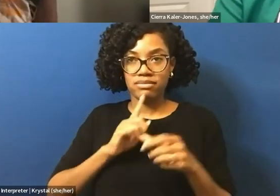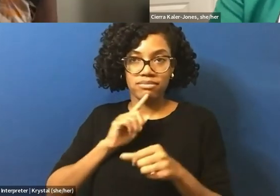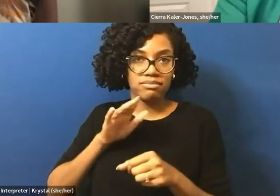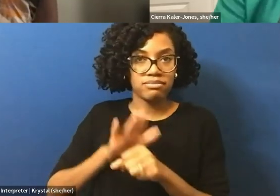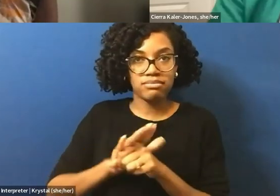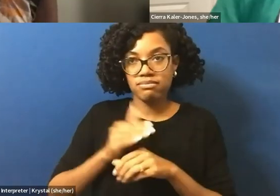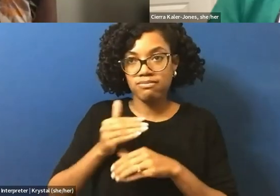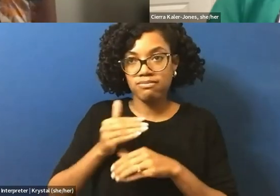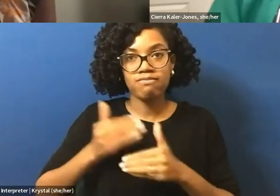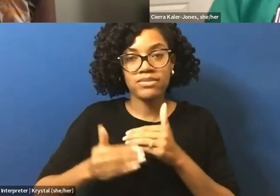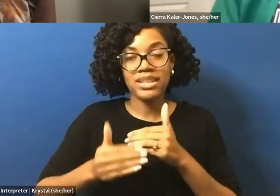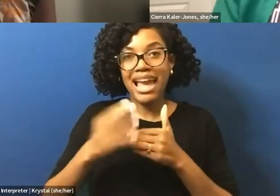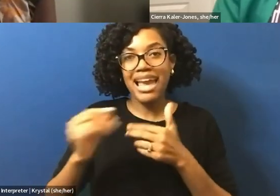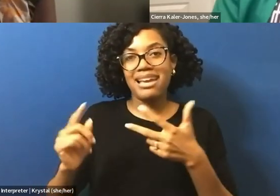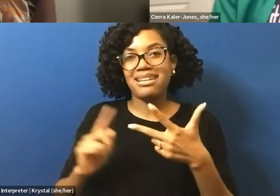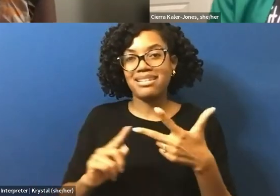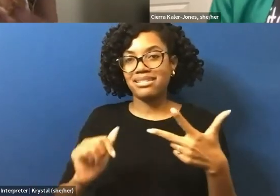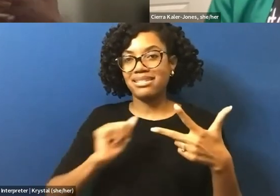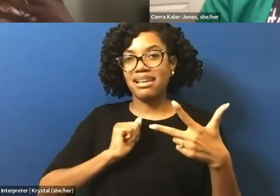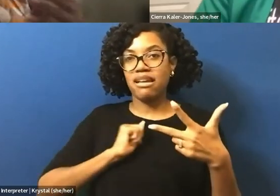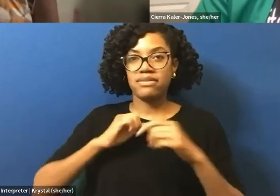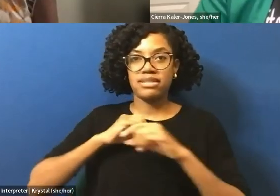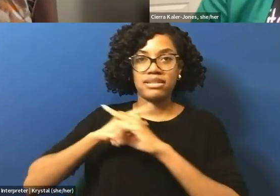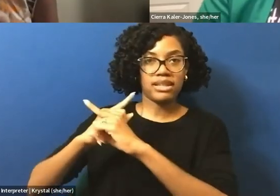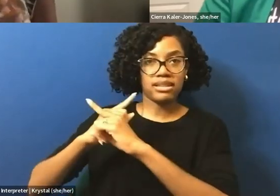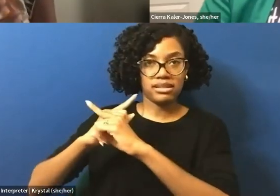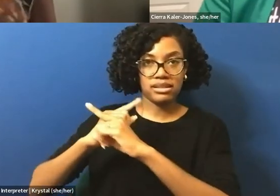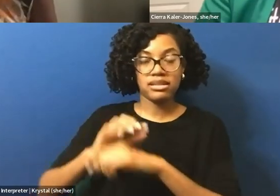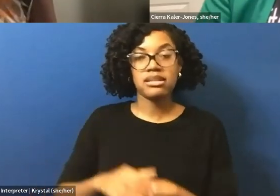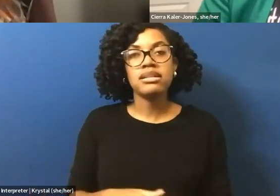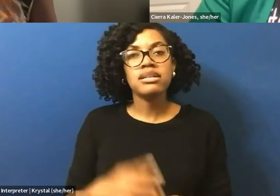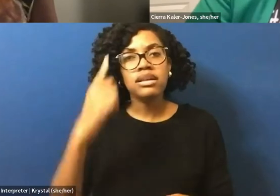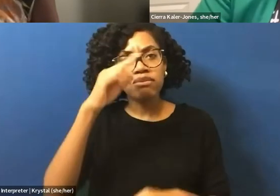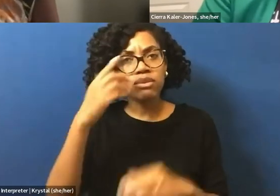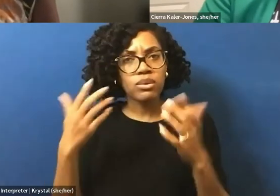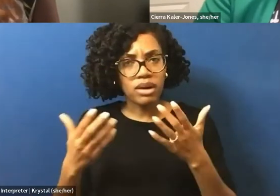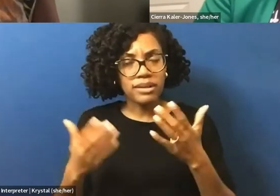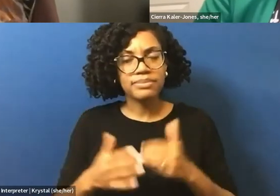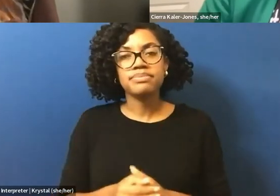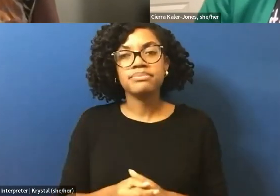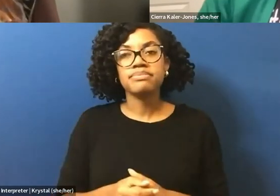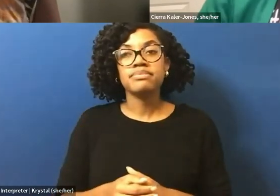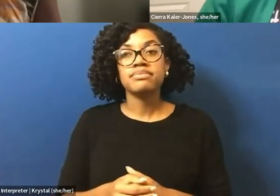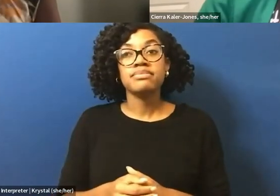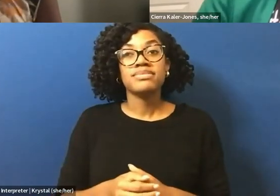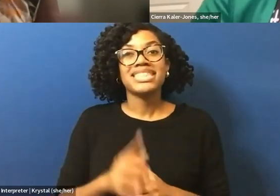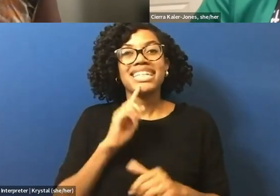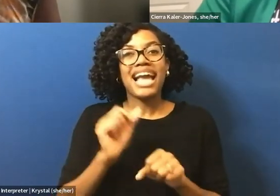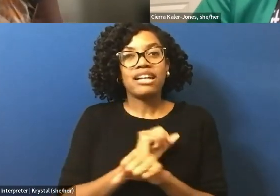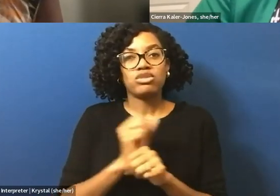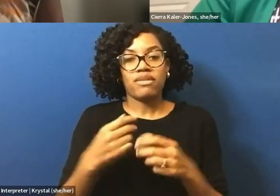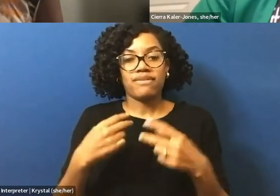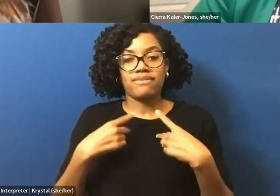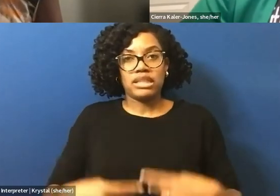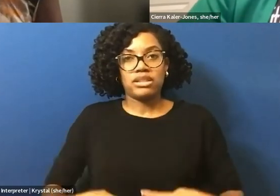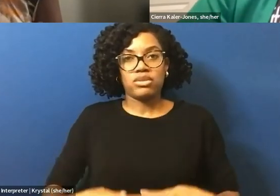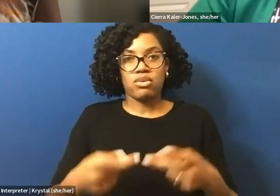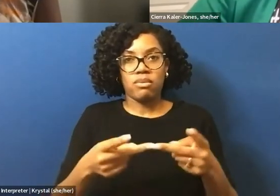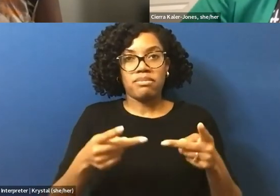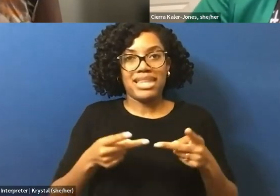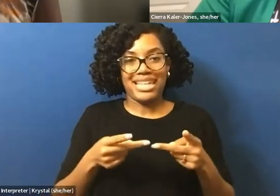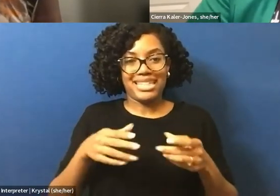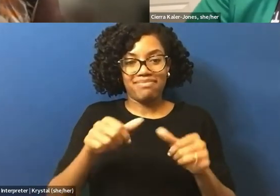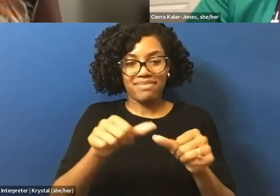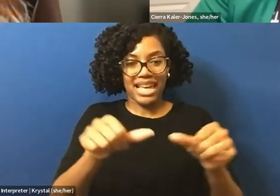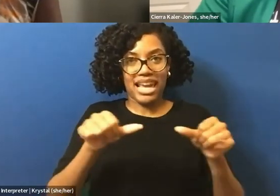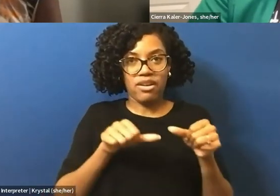what end? Some of that is for a actual physical place that would constitute a nation. But more often than not, it's kind